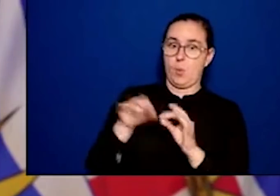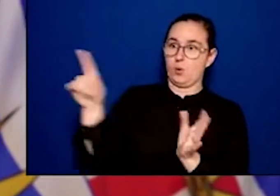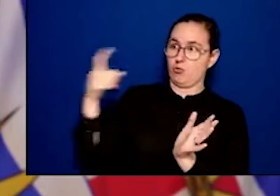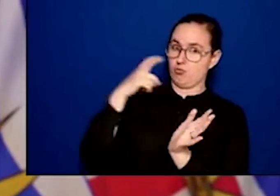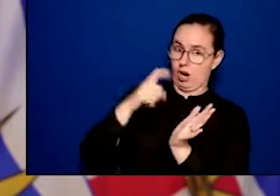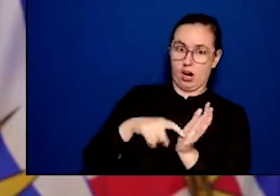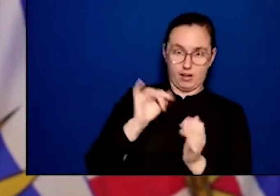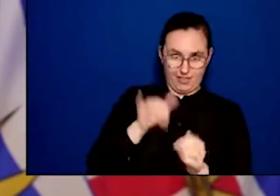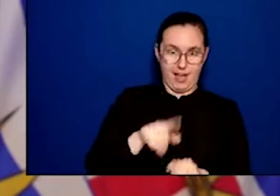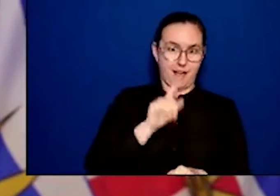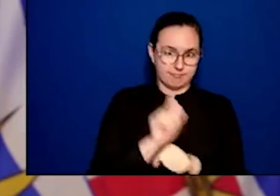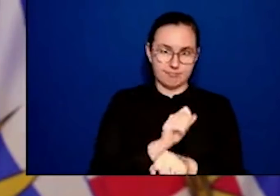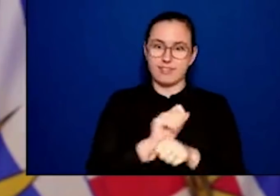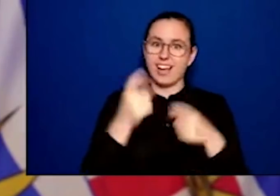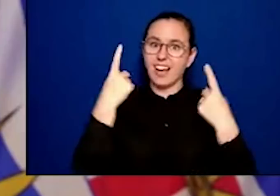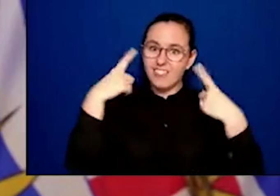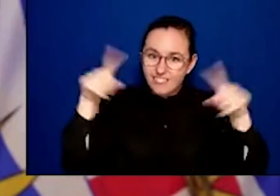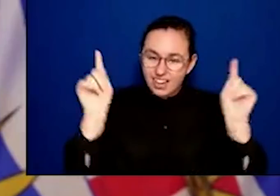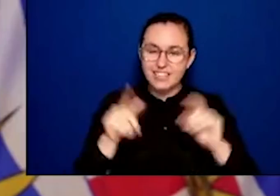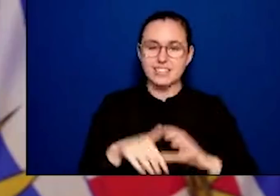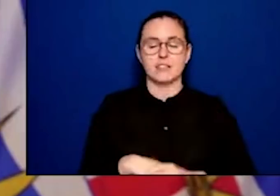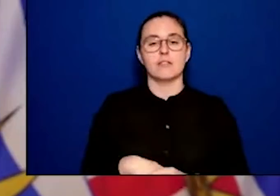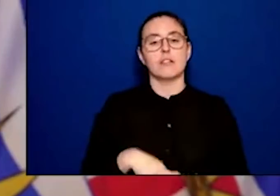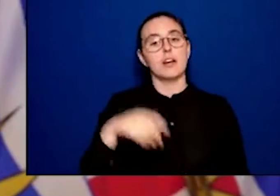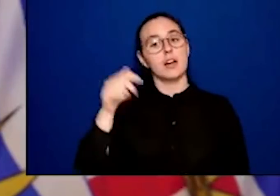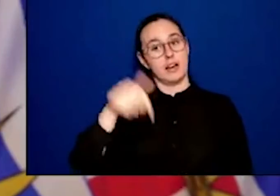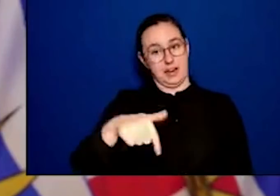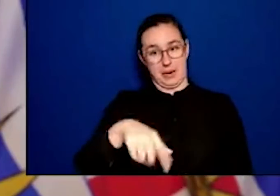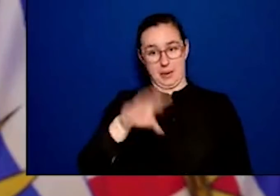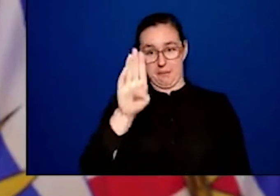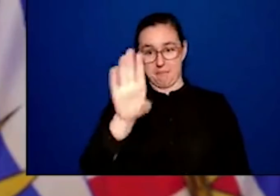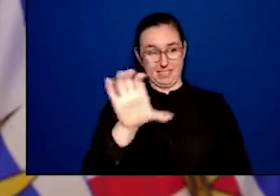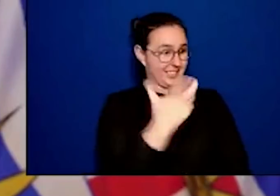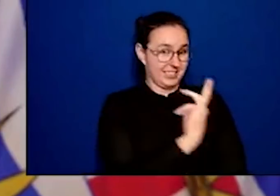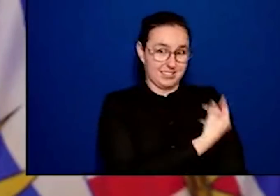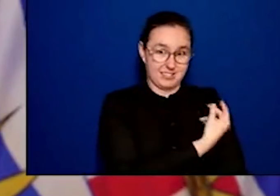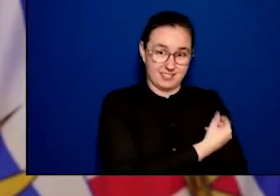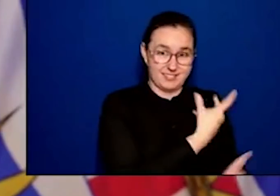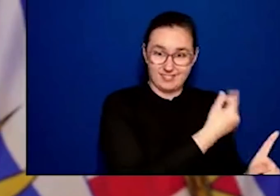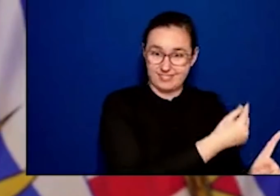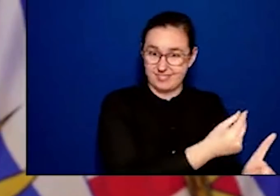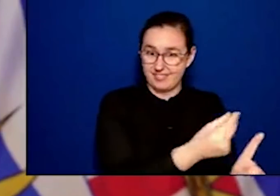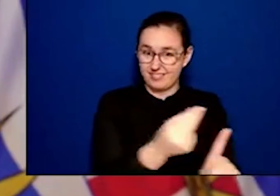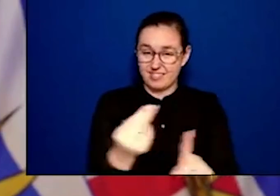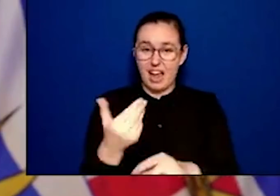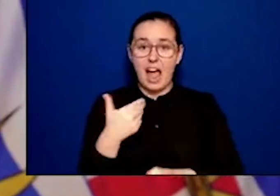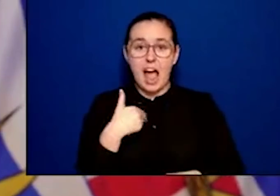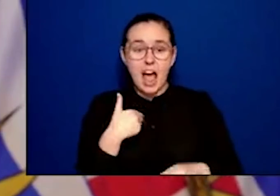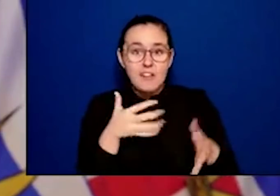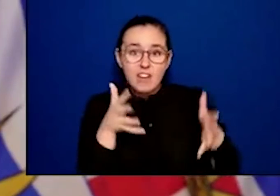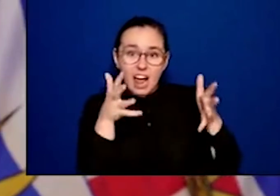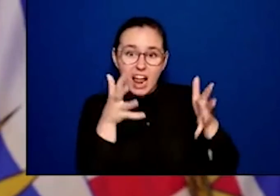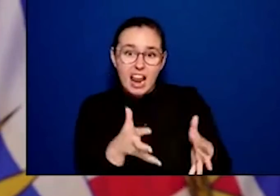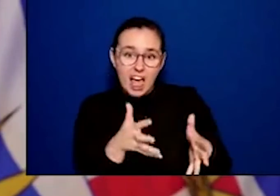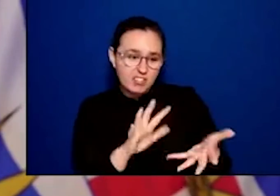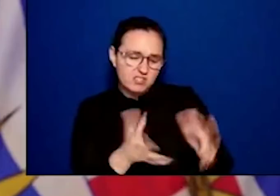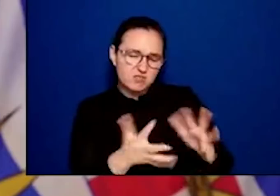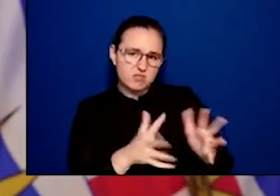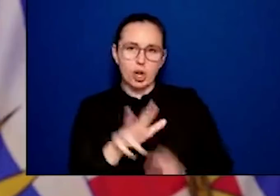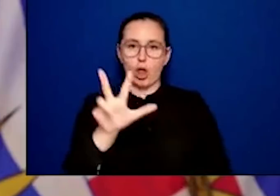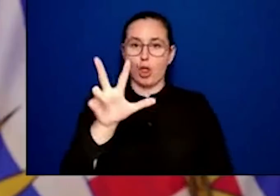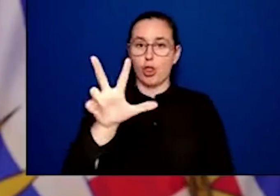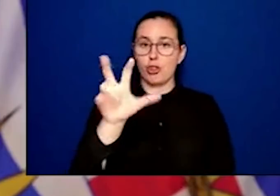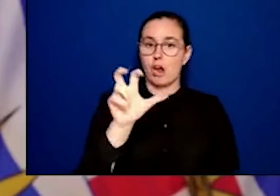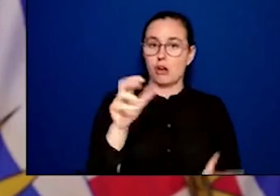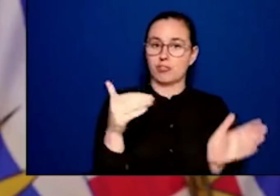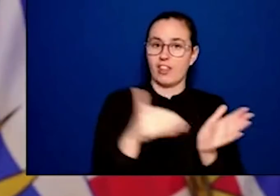returning 300,000 doses of mostly Moderna vaccine to the federal government, to our procurer. These